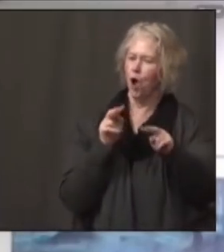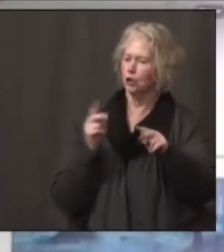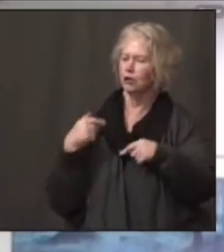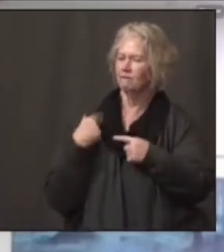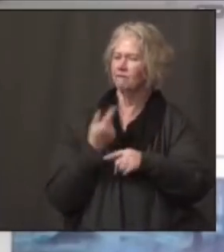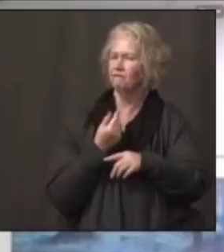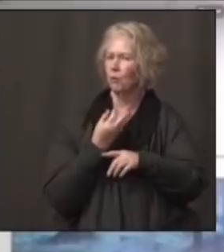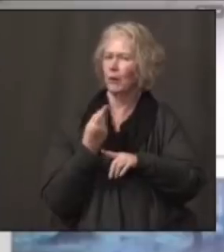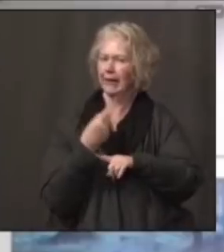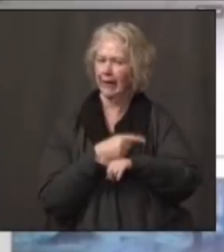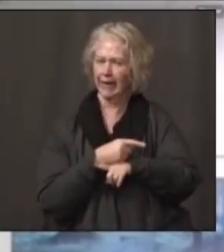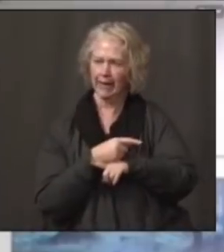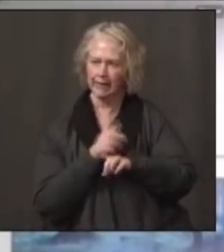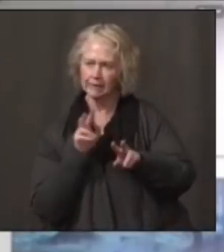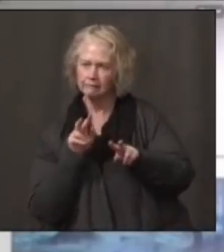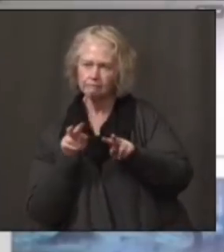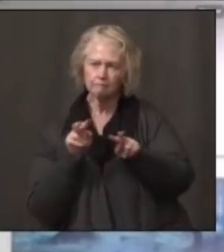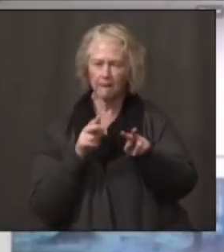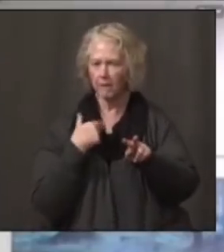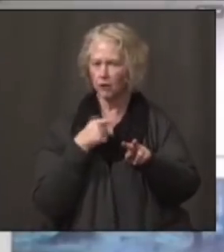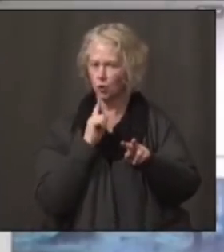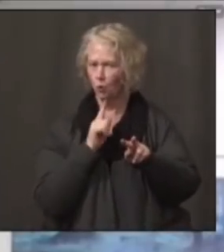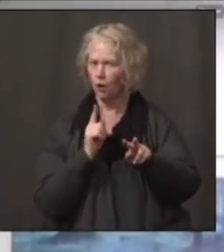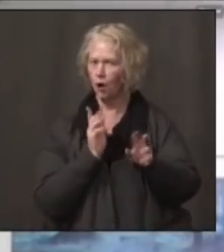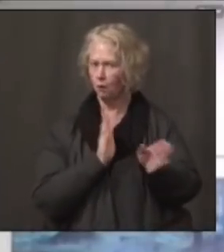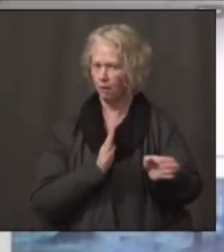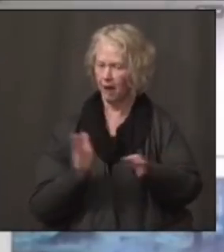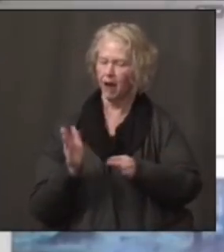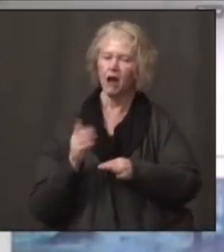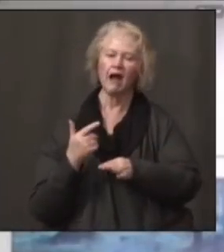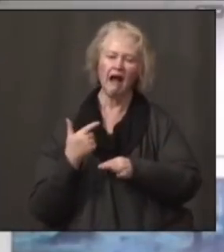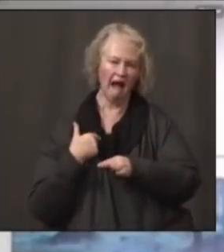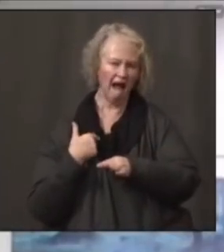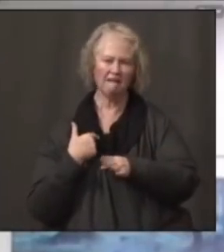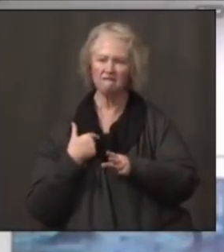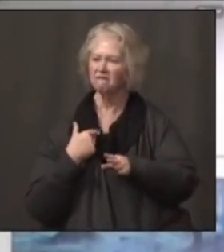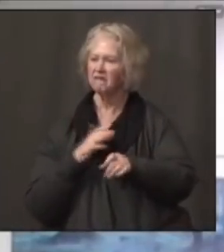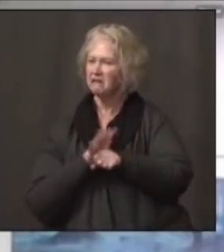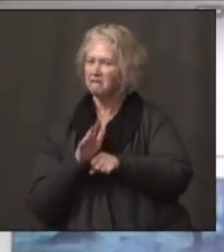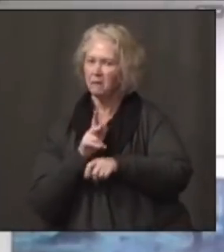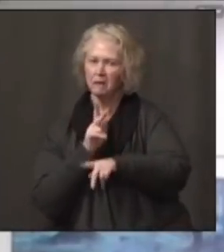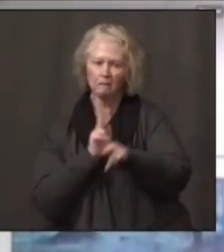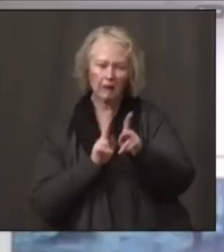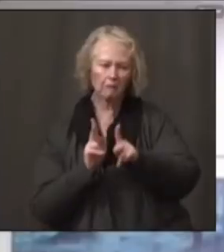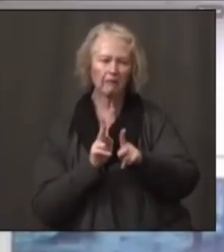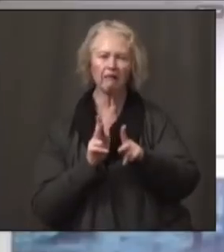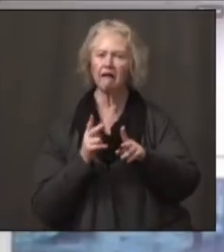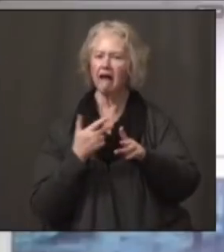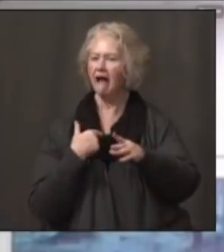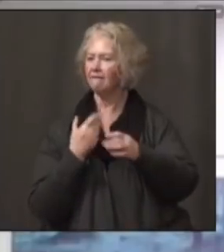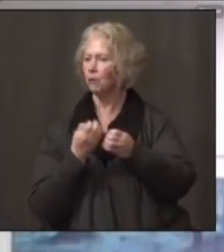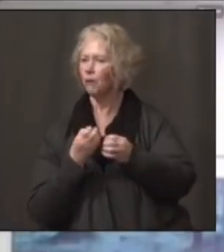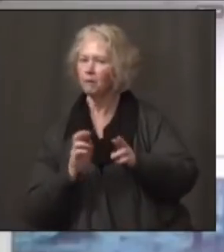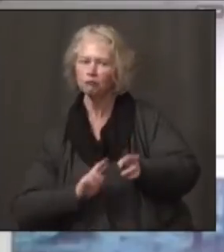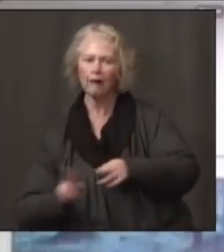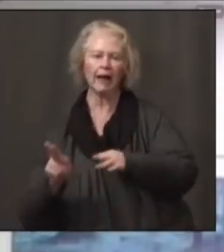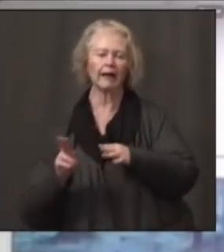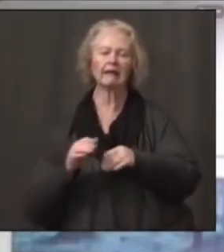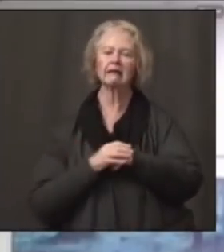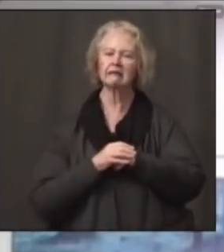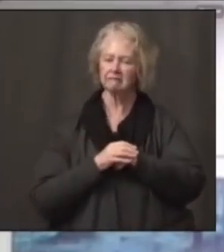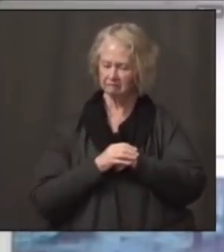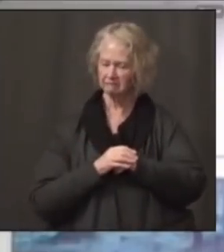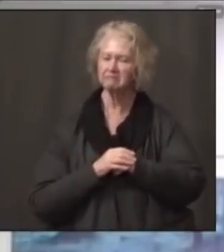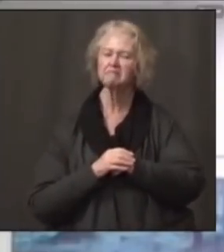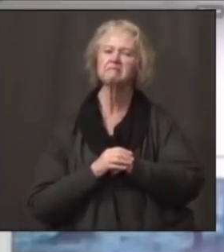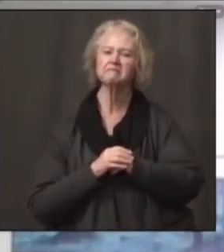sure that we're prepared appropriately. We have the resources secured for this event in terms of